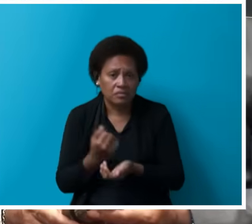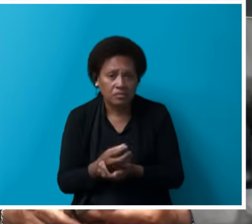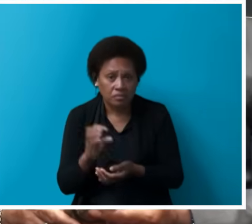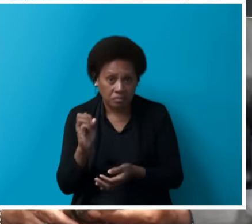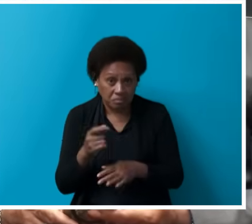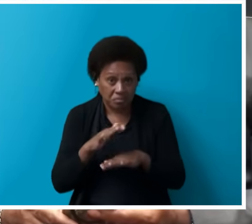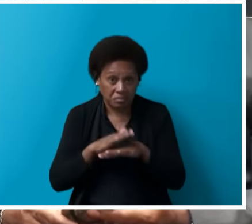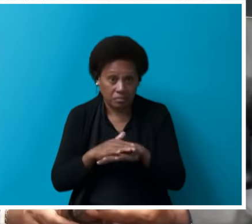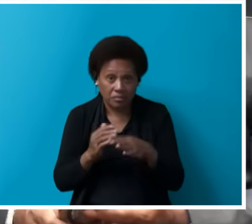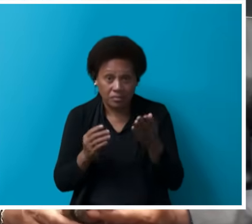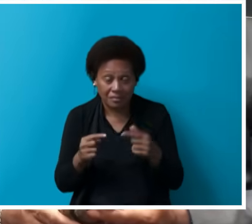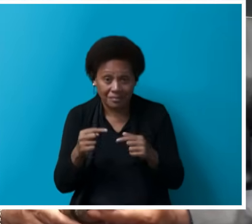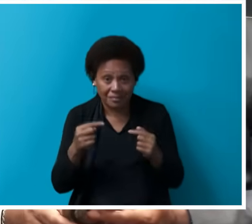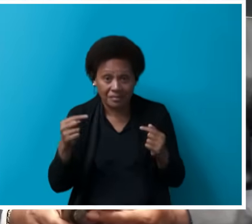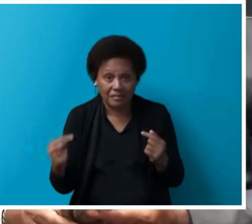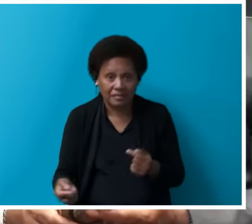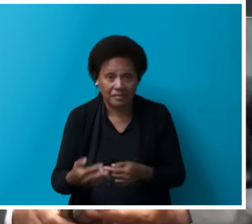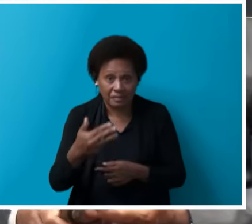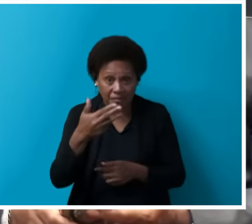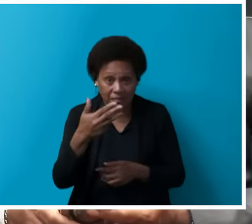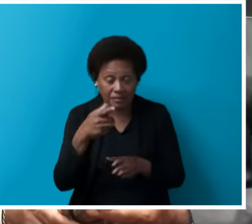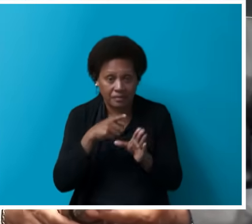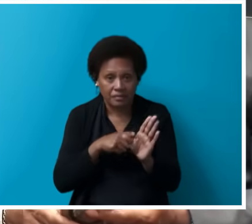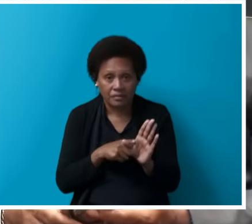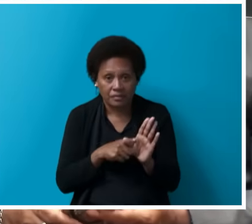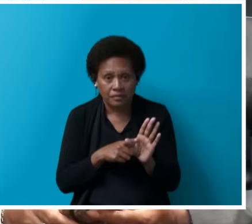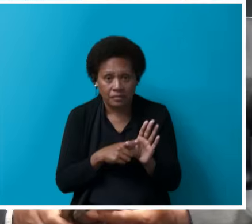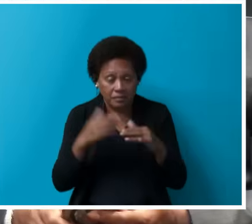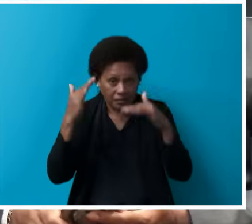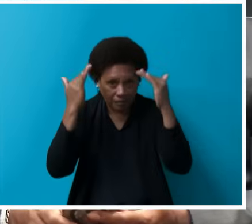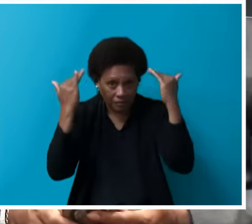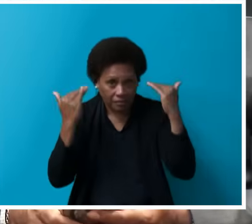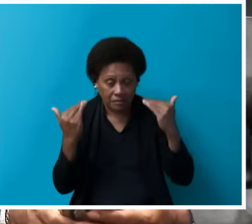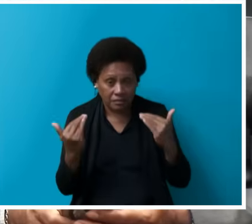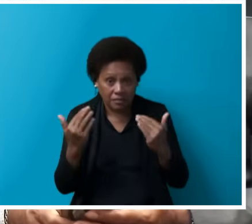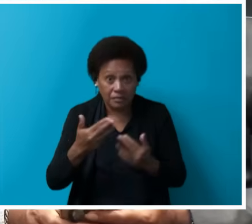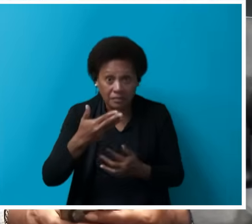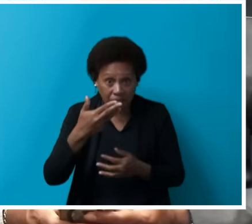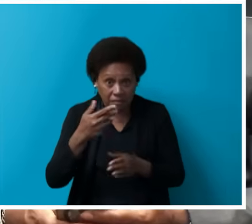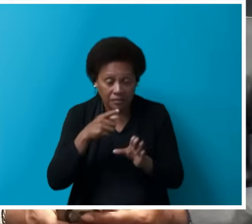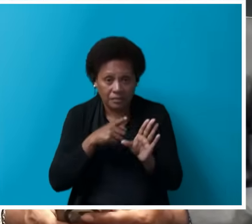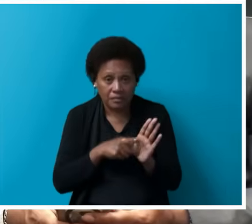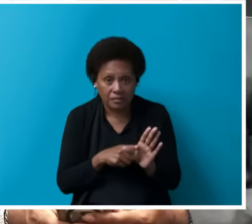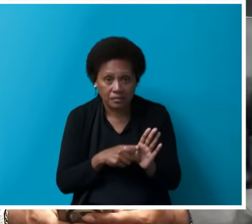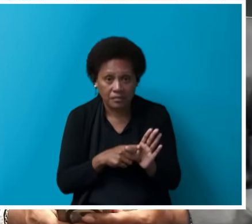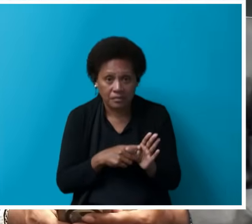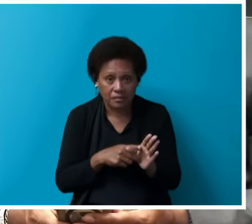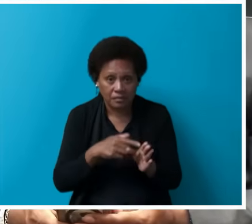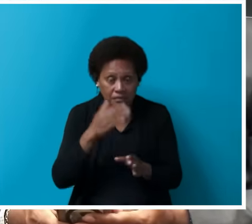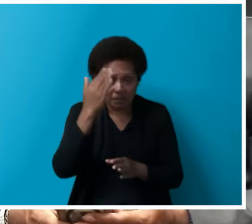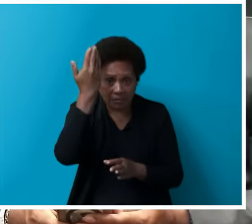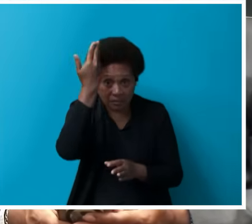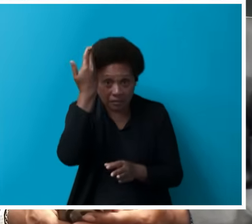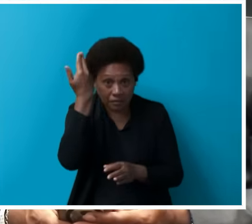years. And for 8 years, Mr. Speaker, I had from Ratumara government